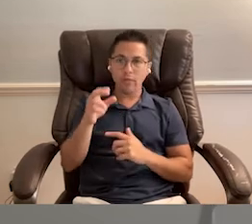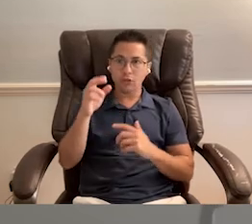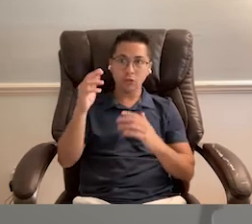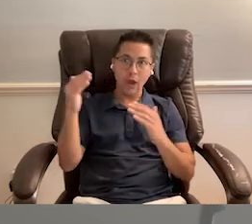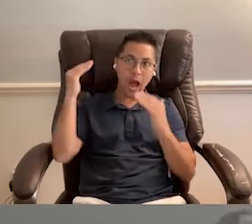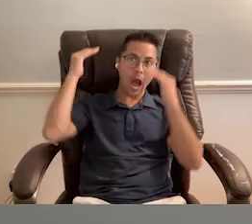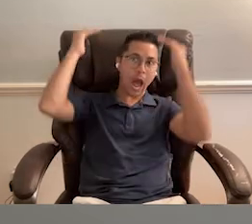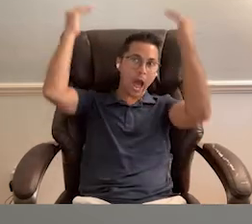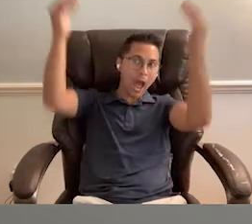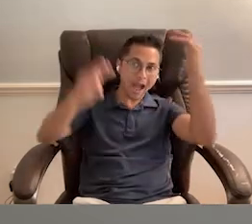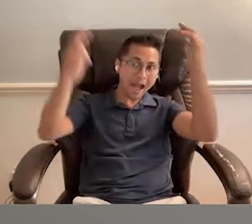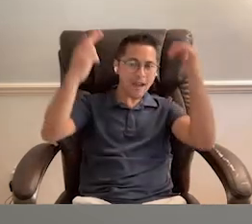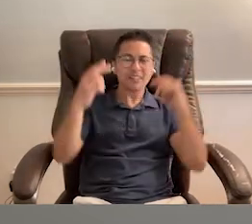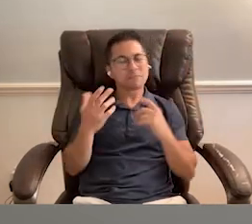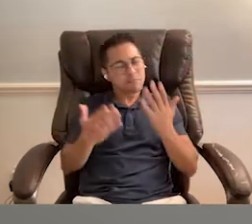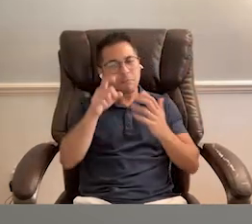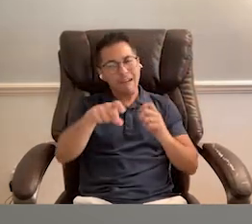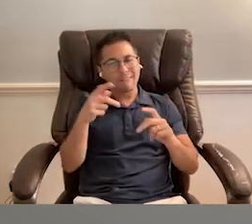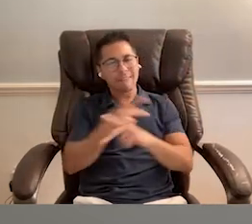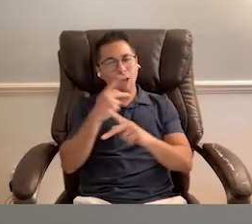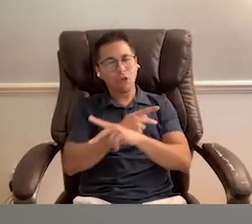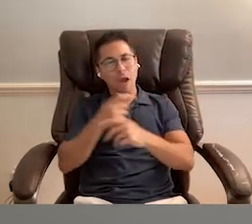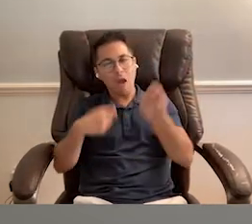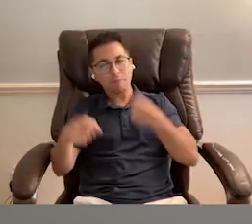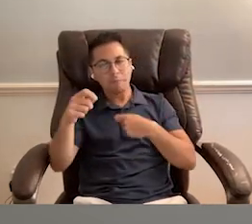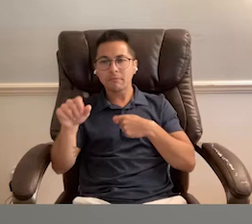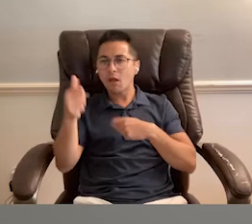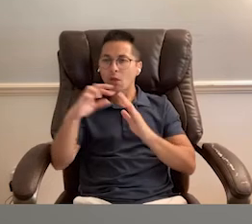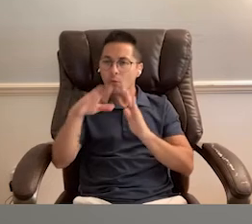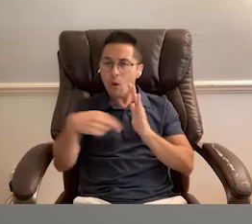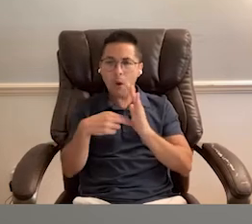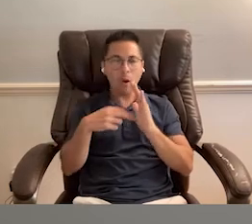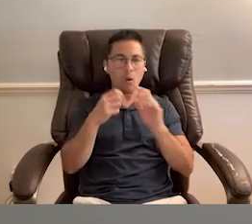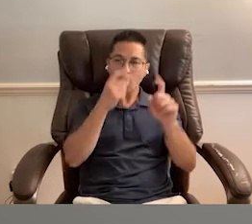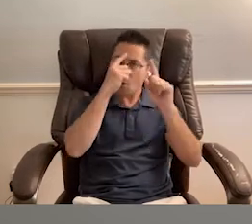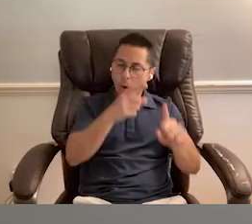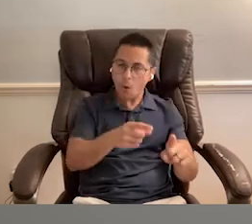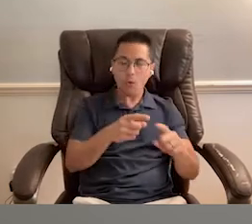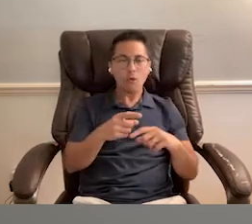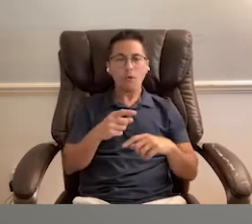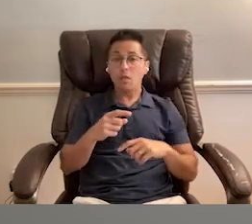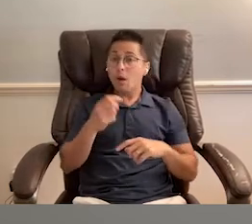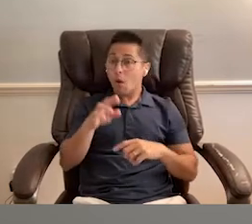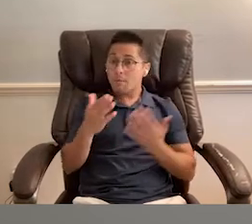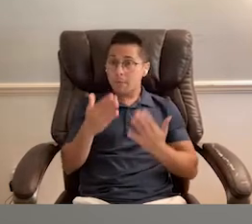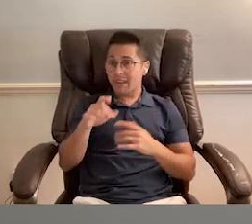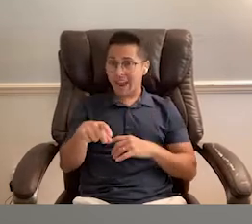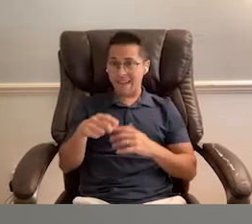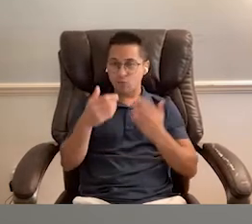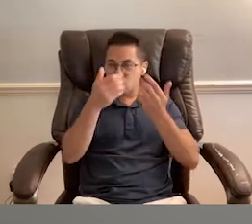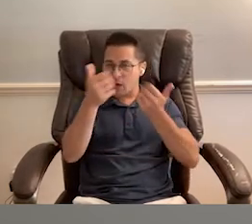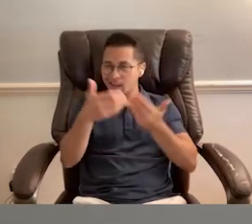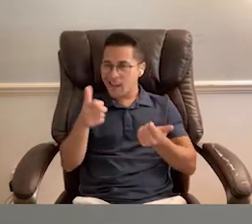high up there, maybe we need to figure out a different goal, a different annual goal, or different benchmark, or maybe we need to define or break